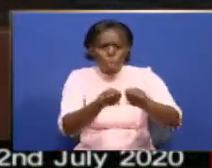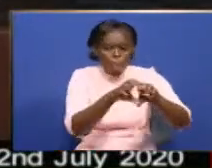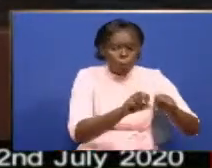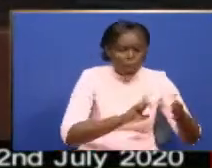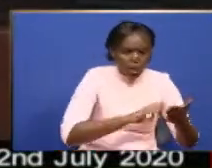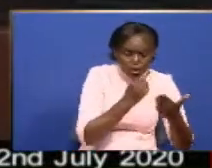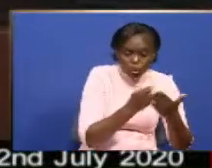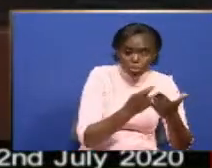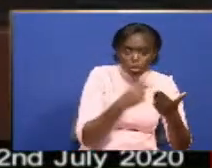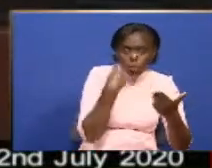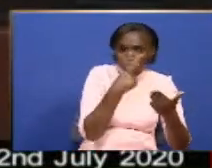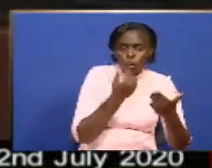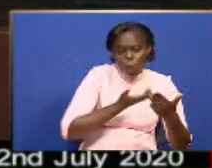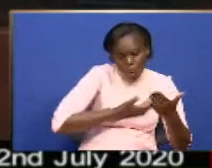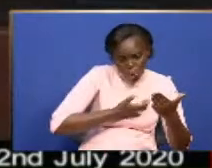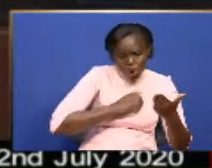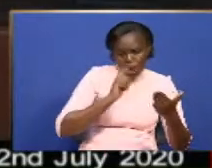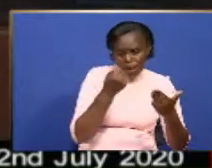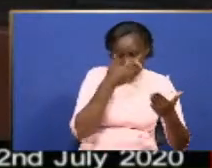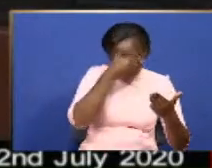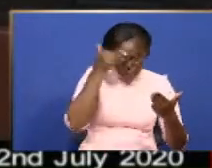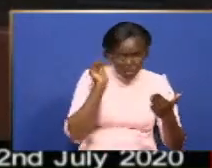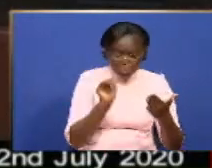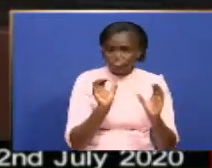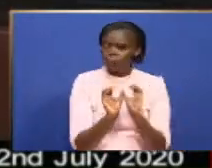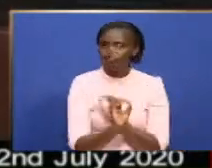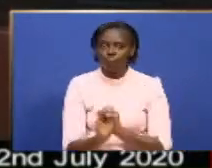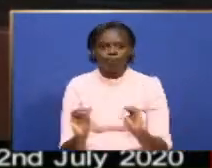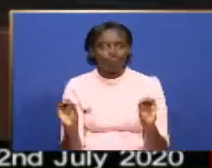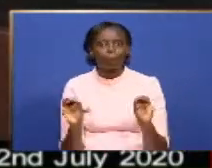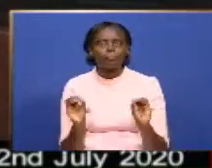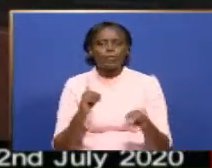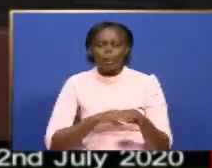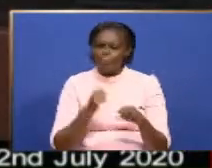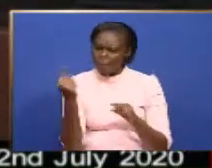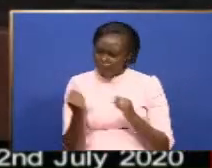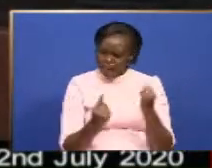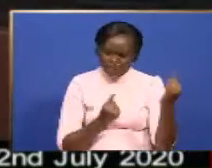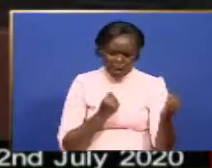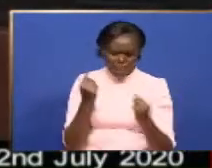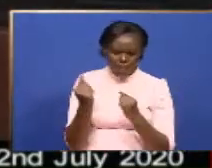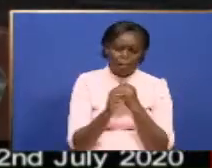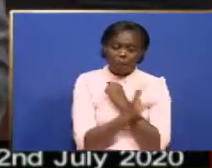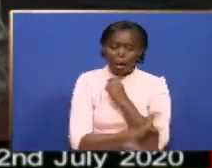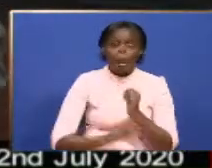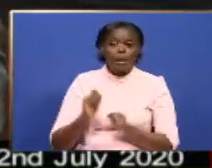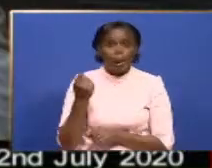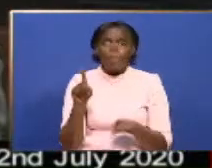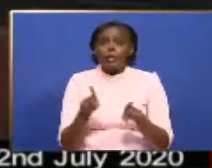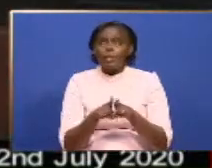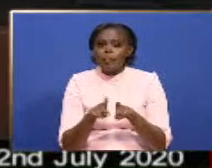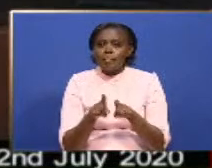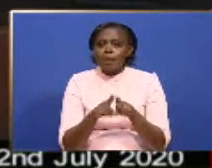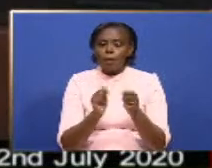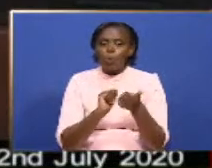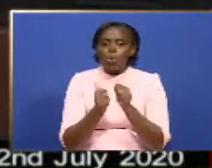belongs to Kenya. So we cannot forget that when they come to the country, they also